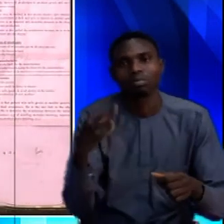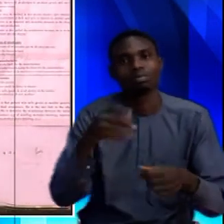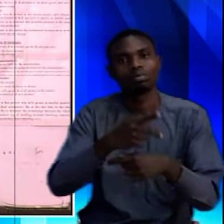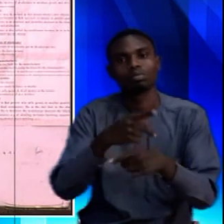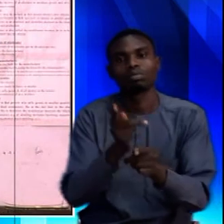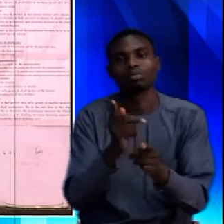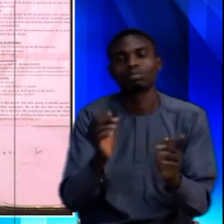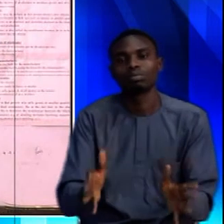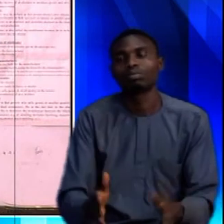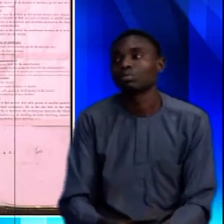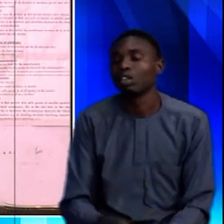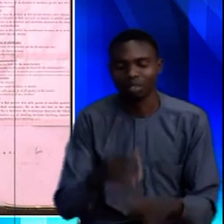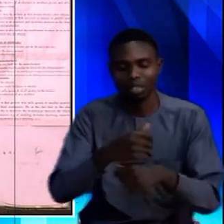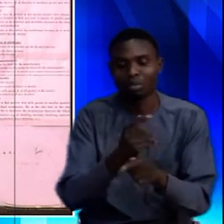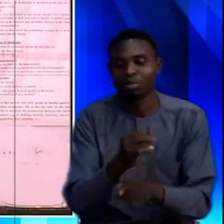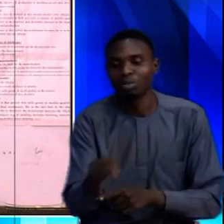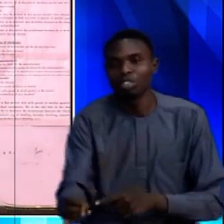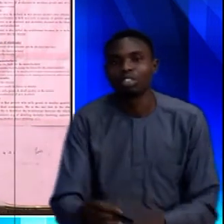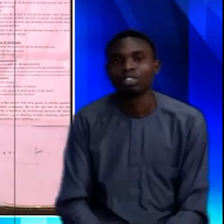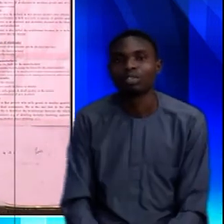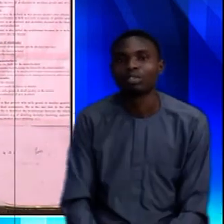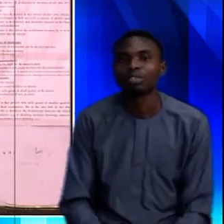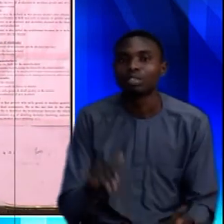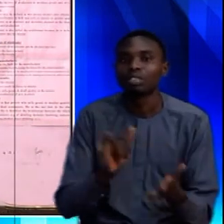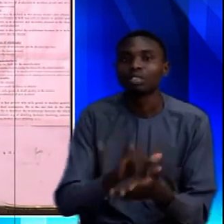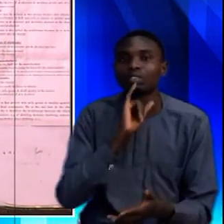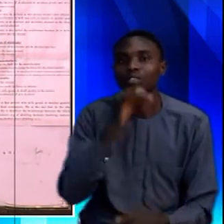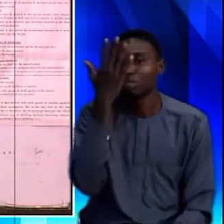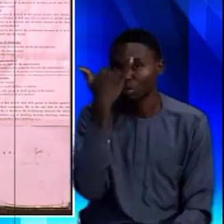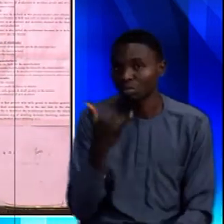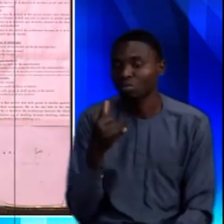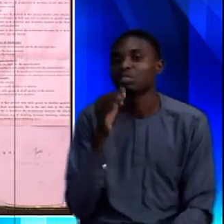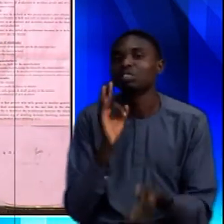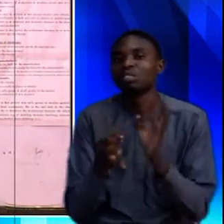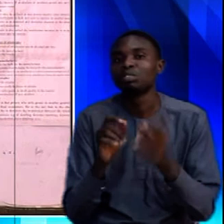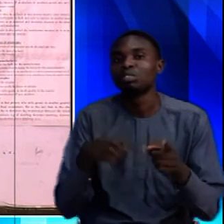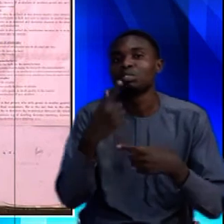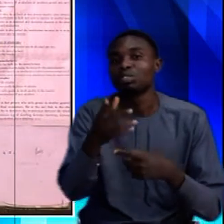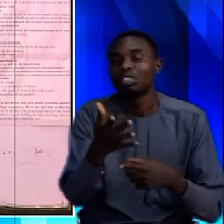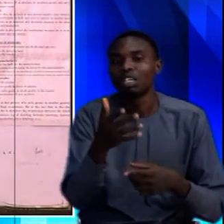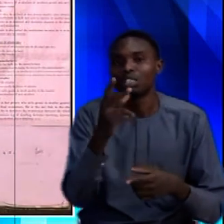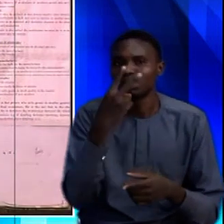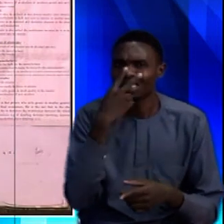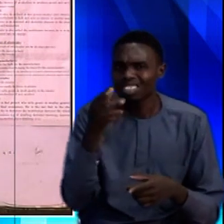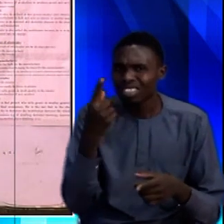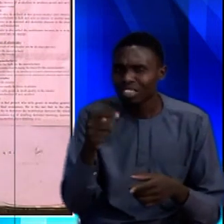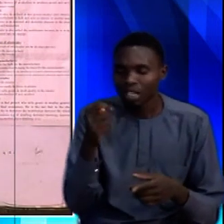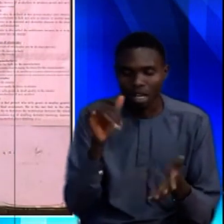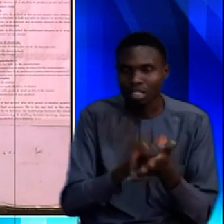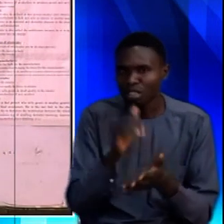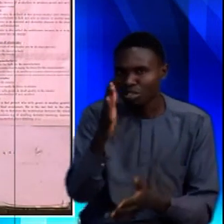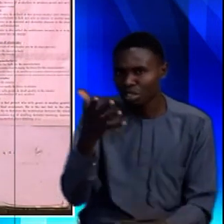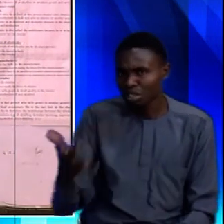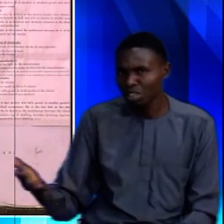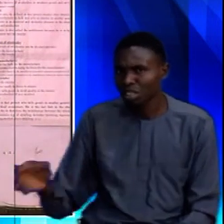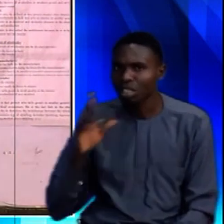production. That is why if you get there, you find that the product is not complete, he will now say, okay, our product